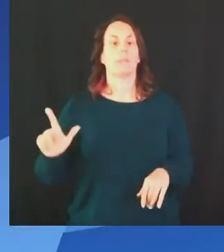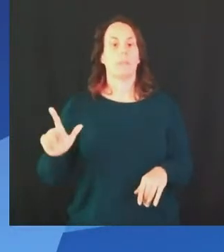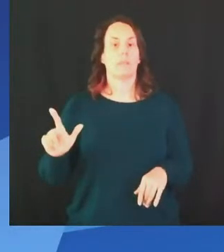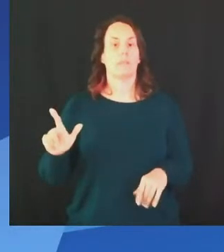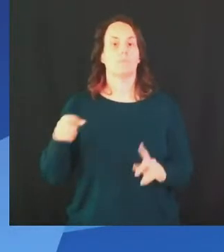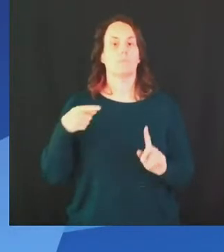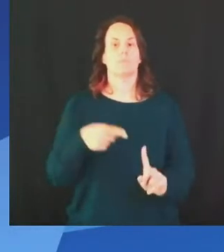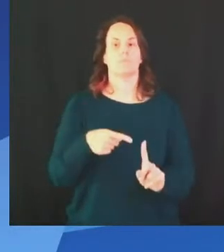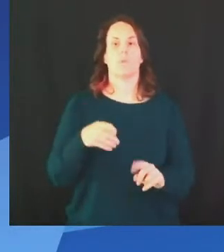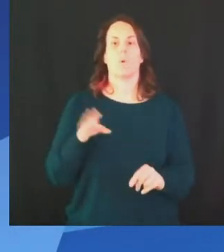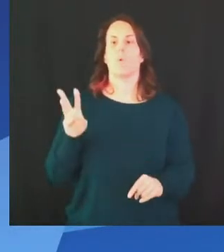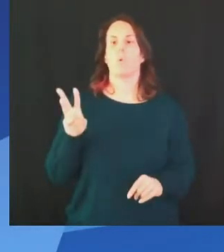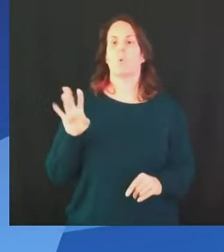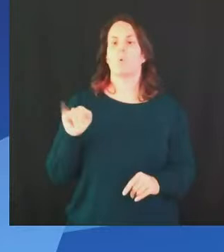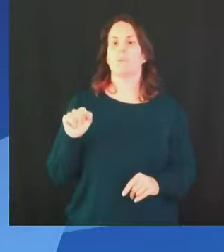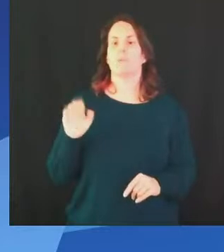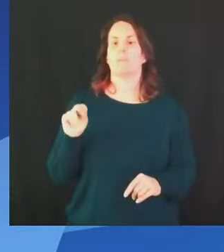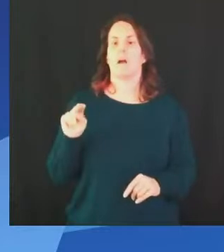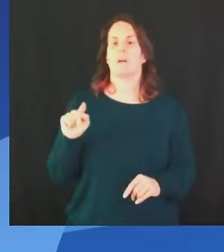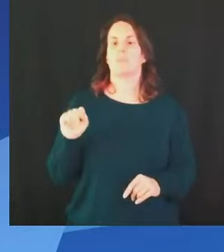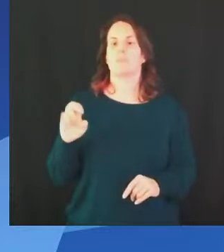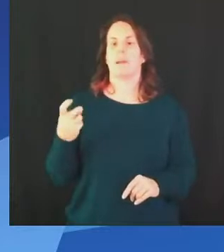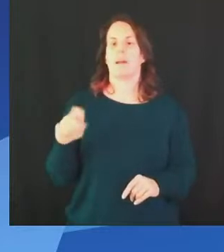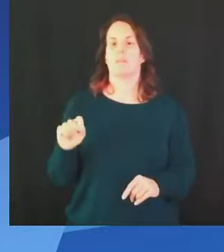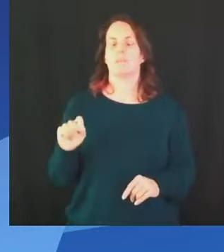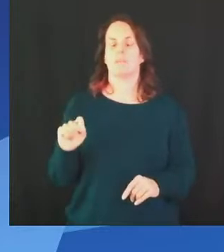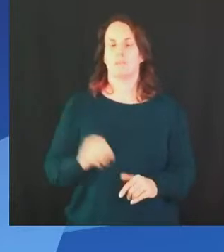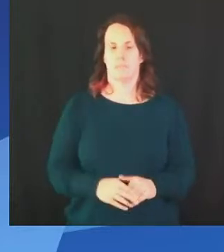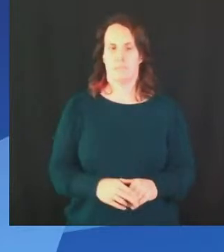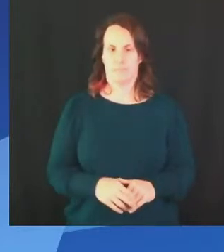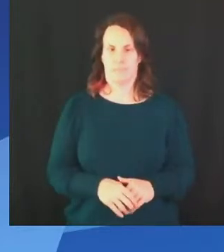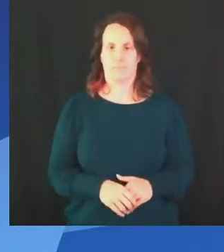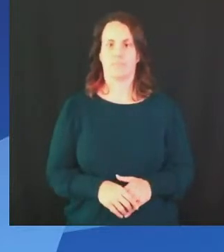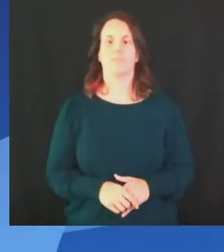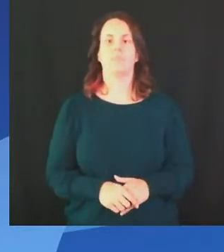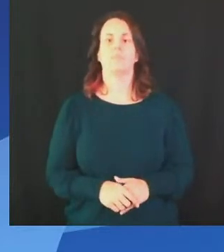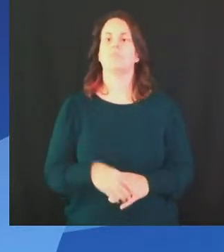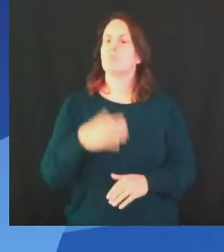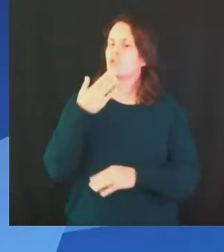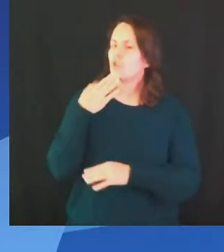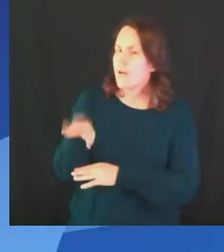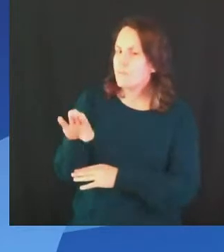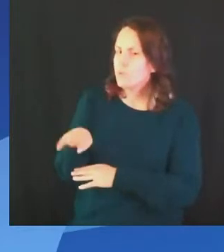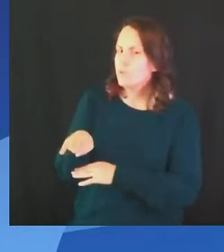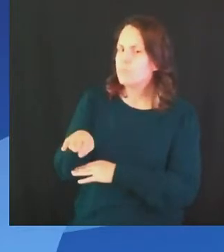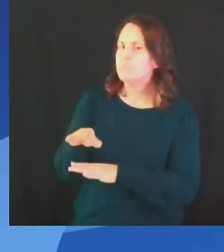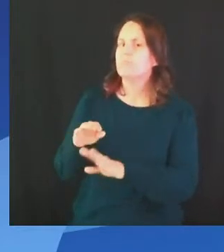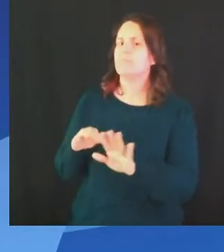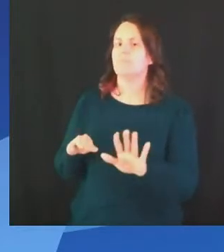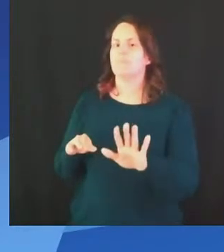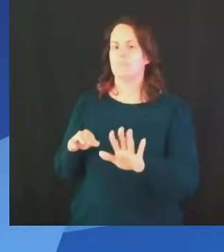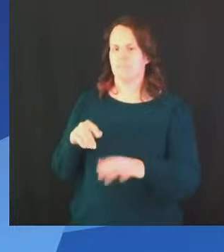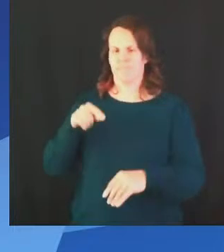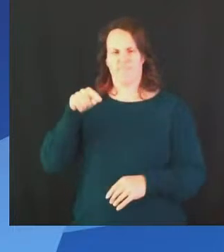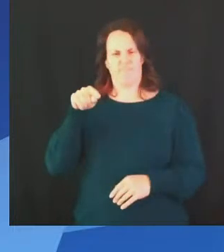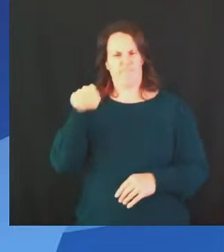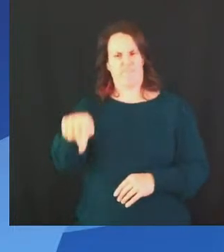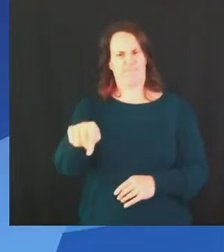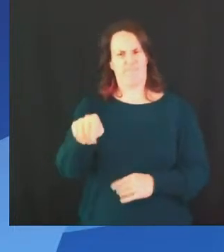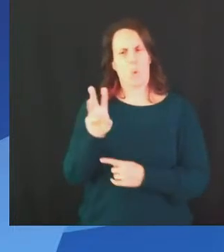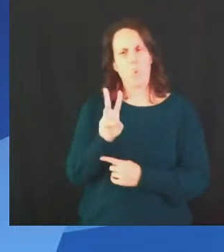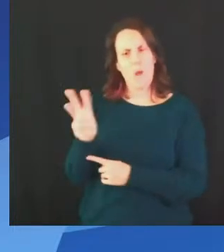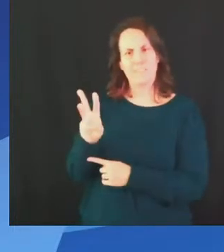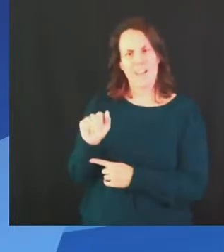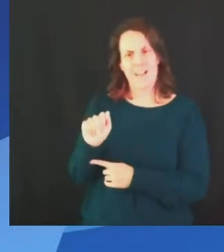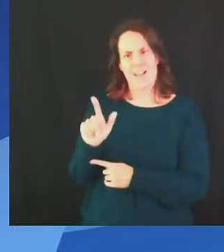Good afternoon. So West Allis is a long distance from a lot of places in Wisconsin, as we know.